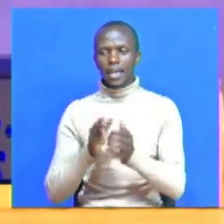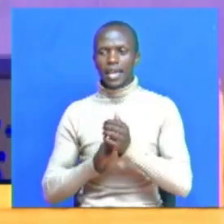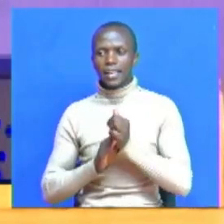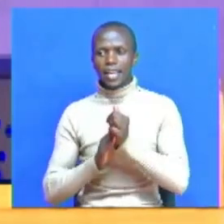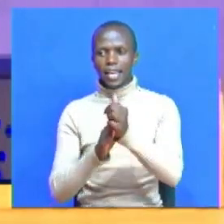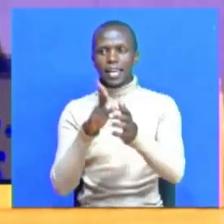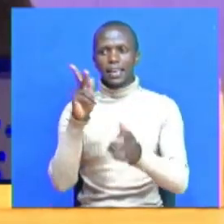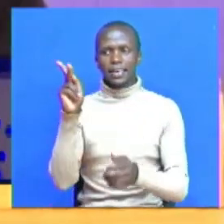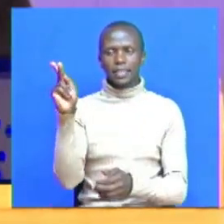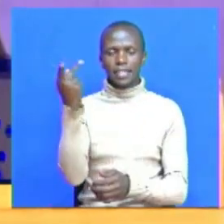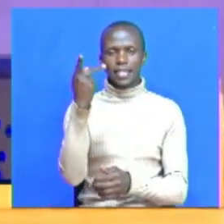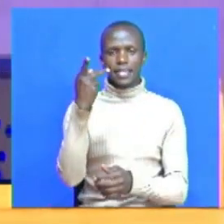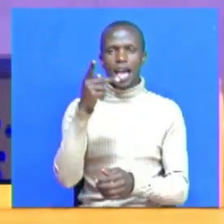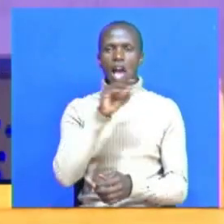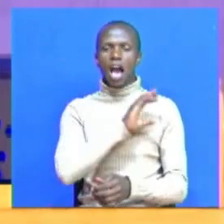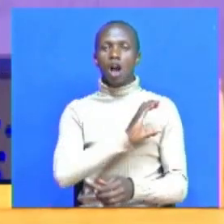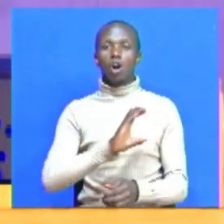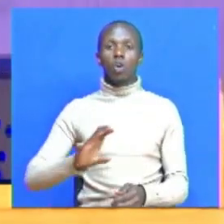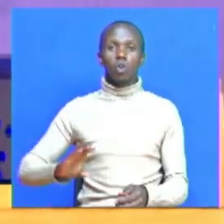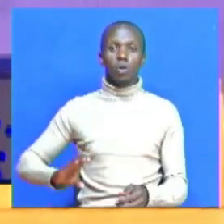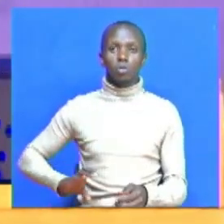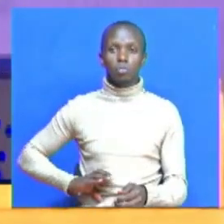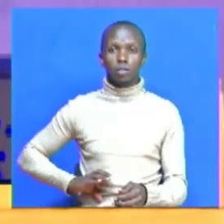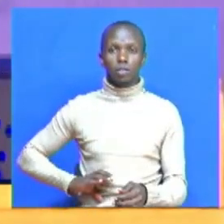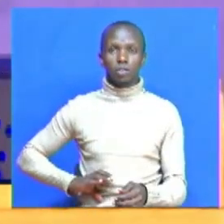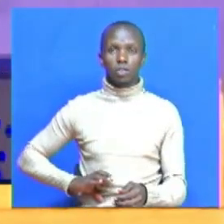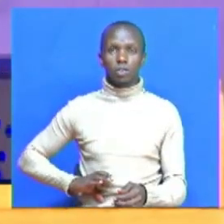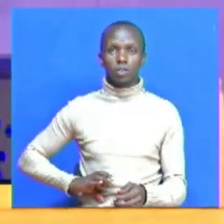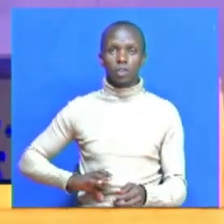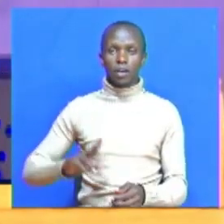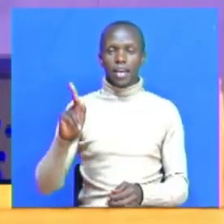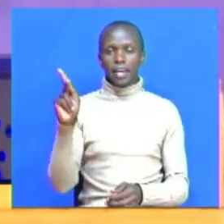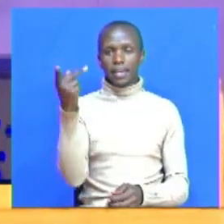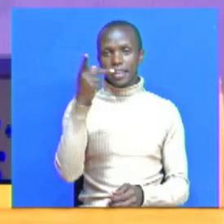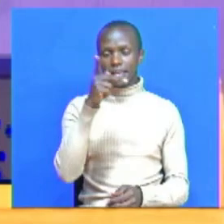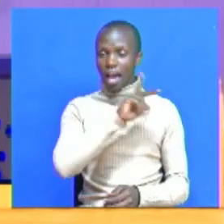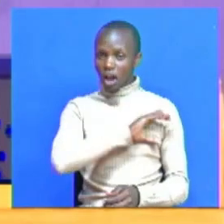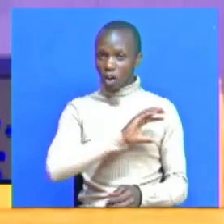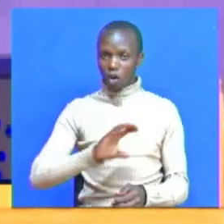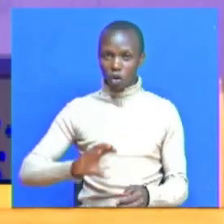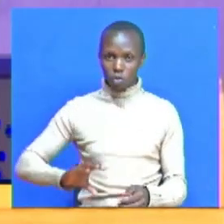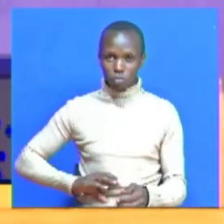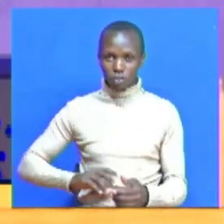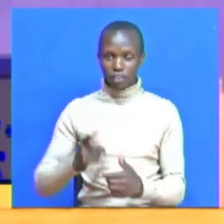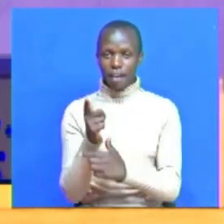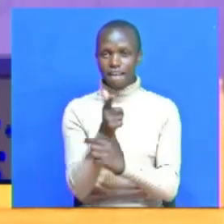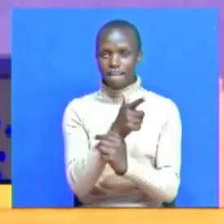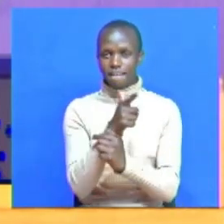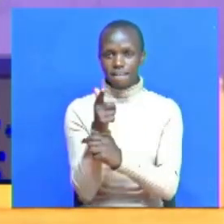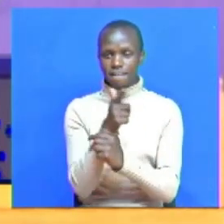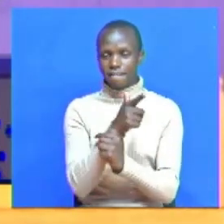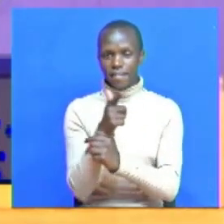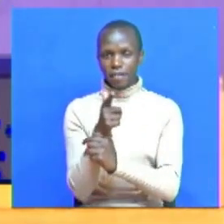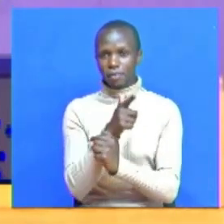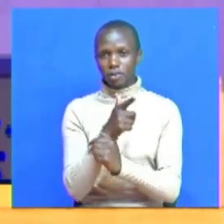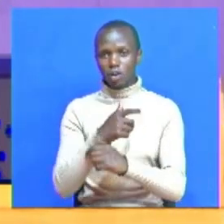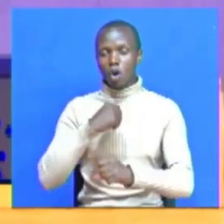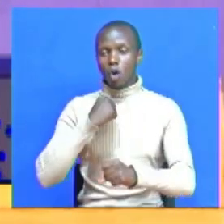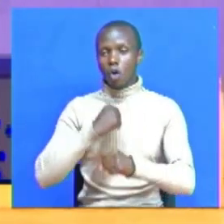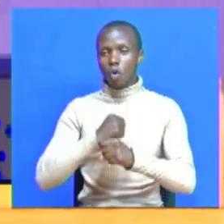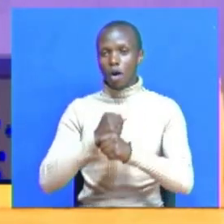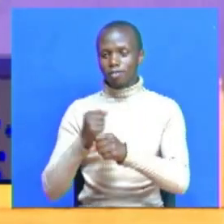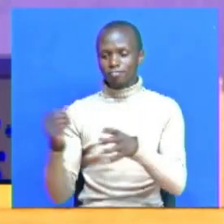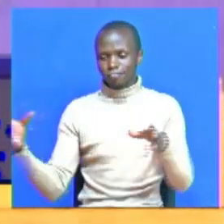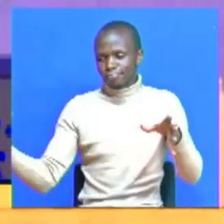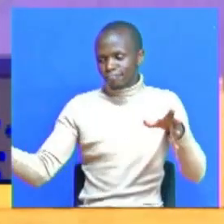Classification Commission and Kenya Films Commission and Kenya Films Classification Board to come